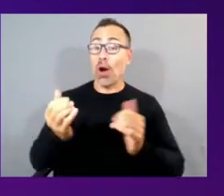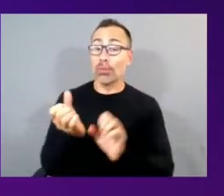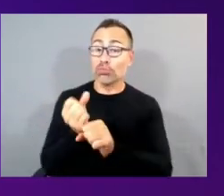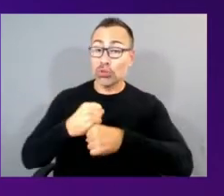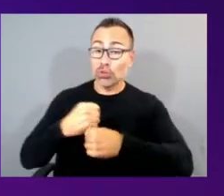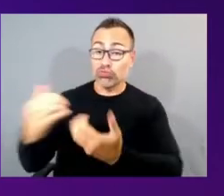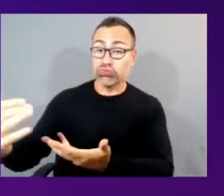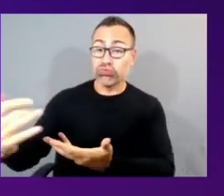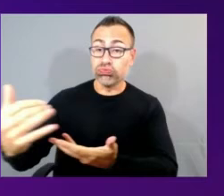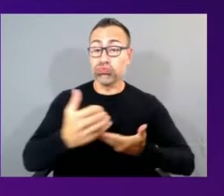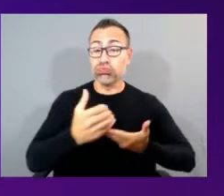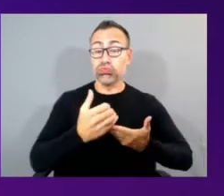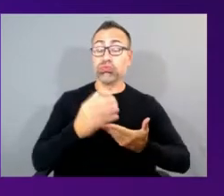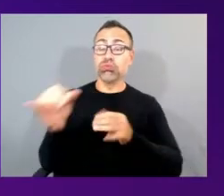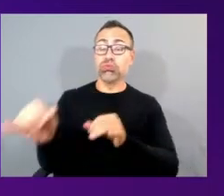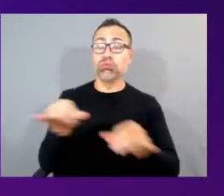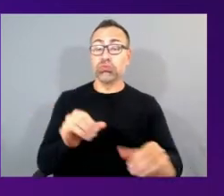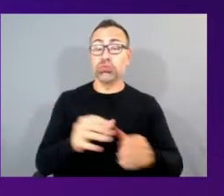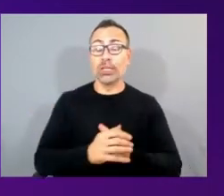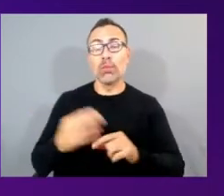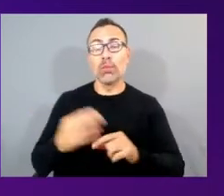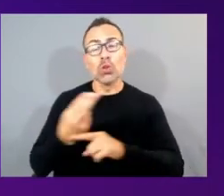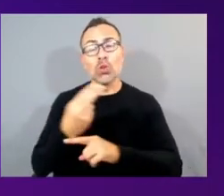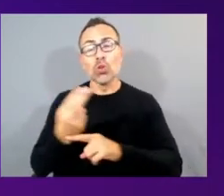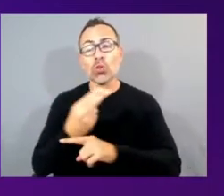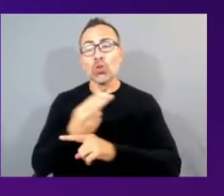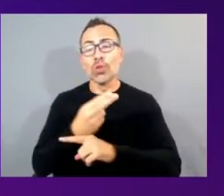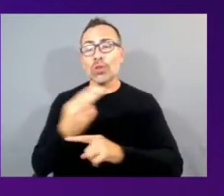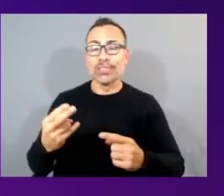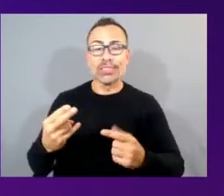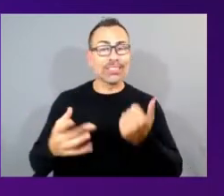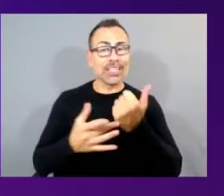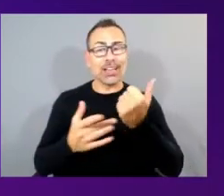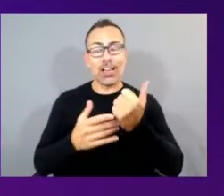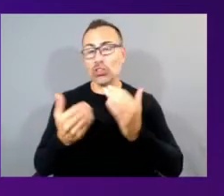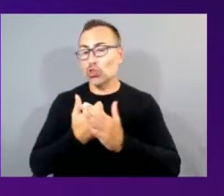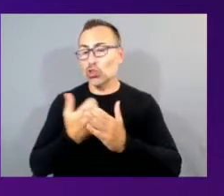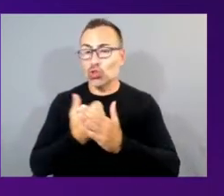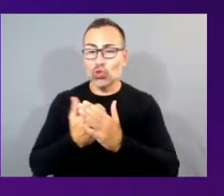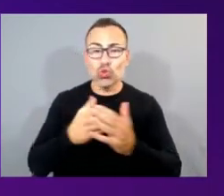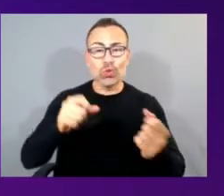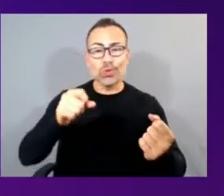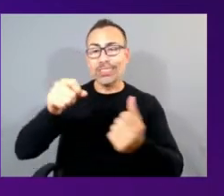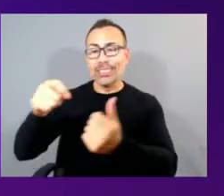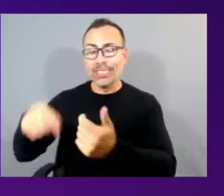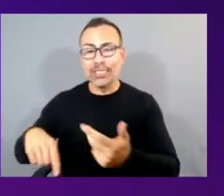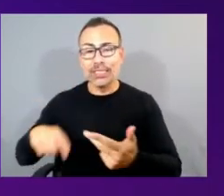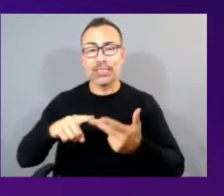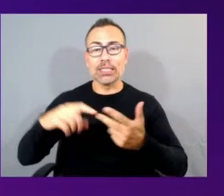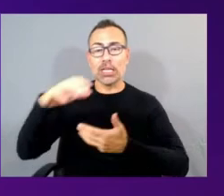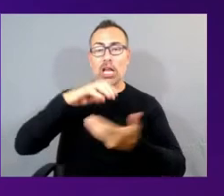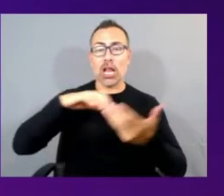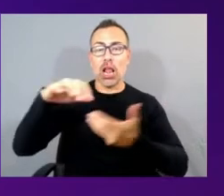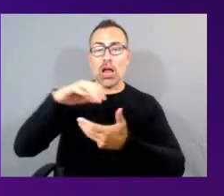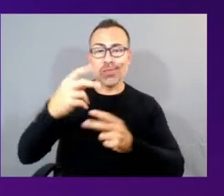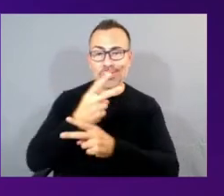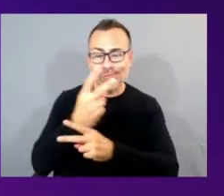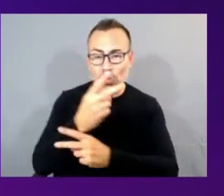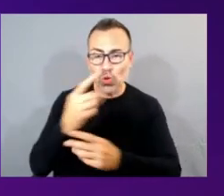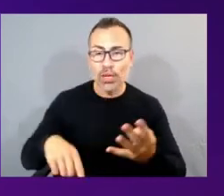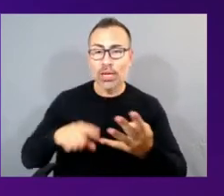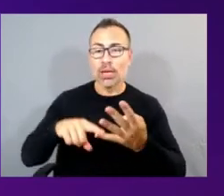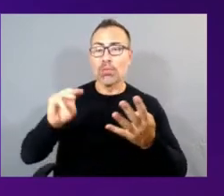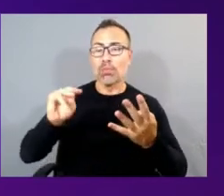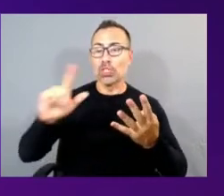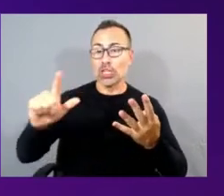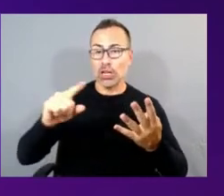latest technology in sensors, connectivity, cloud computing, and machine learning, and that this can help us to significantly increase uptime